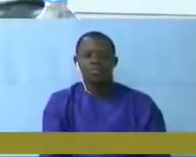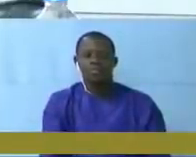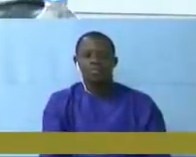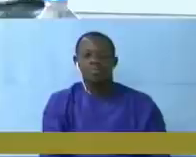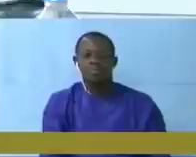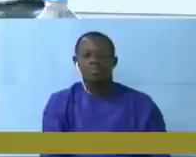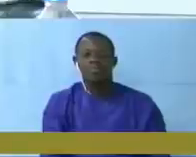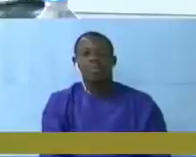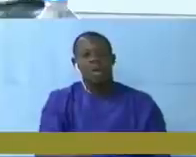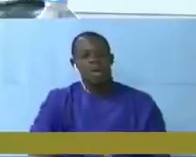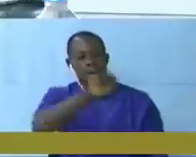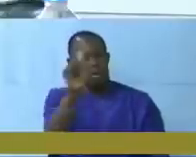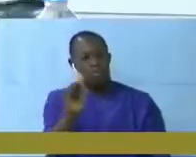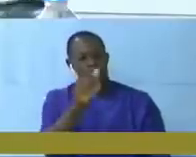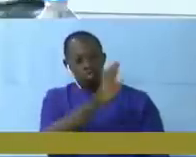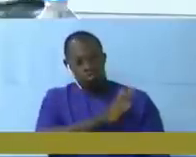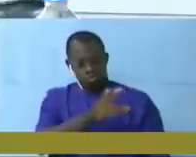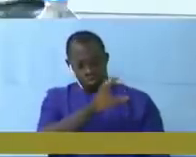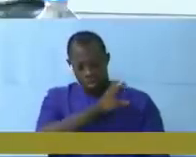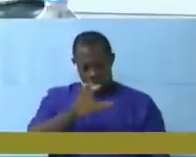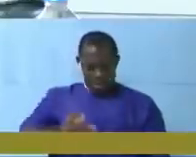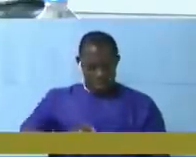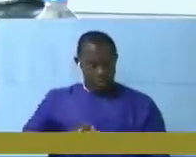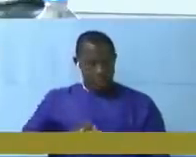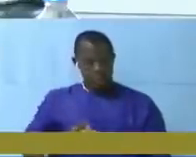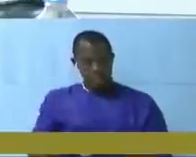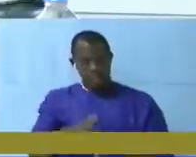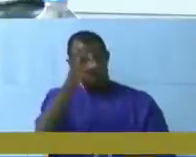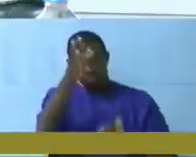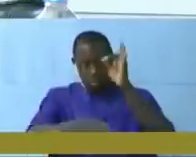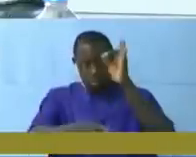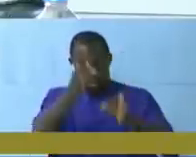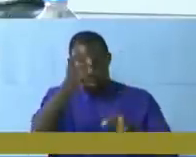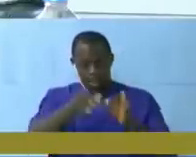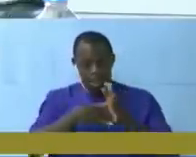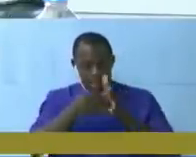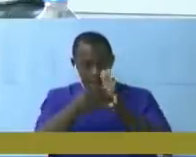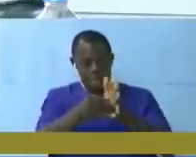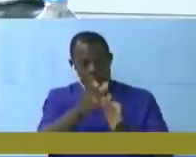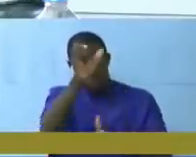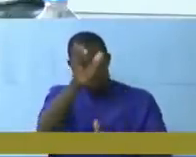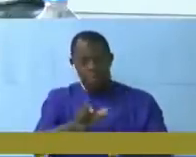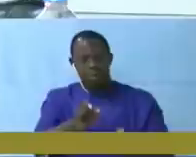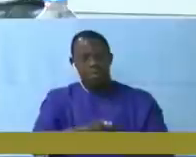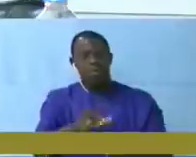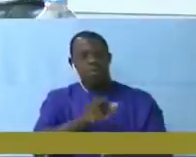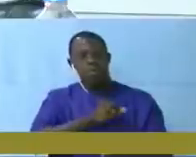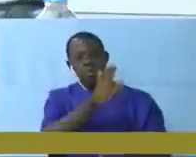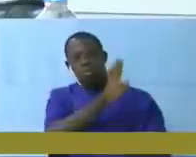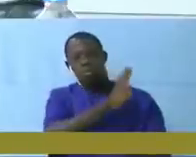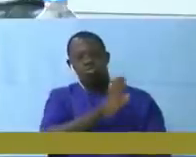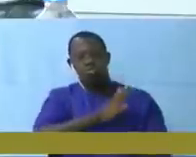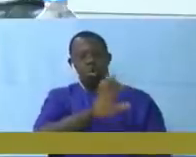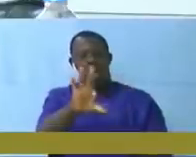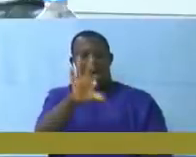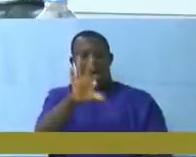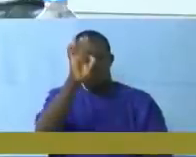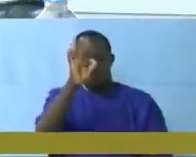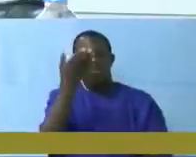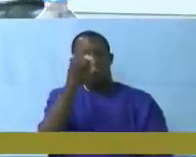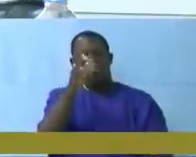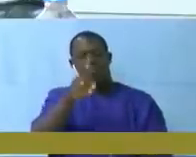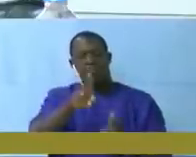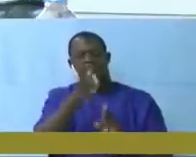And of course, the Chief Justice also appointed by the President. So, where do we have separation of powers? Fi nga xamné itam